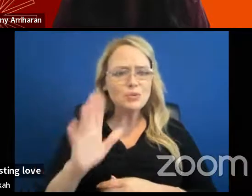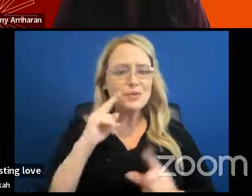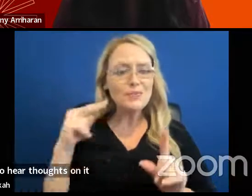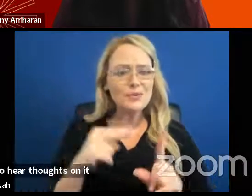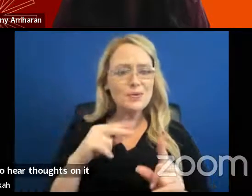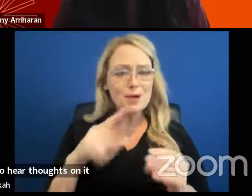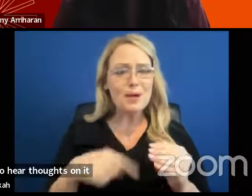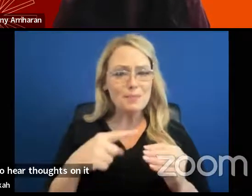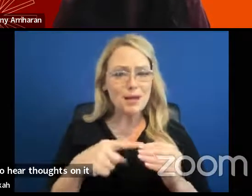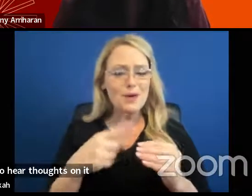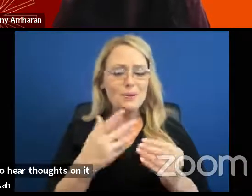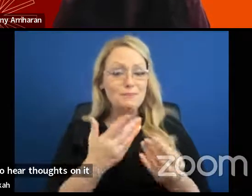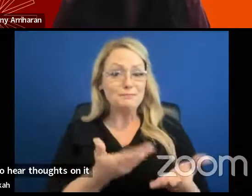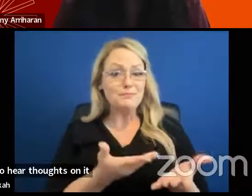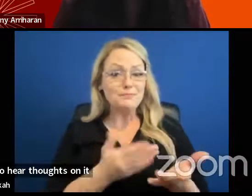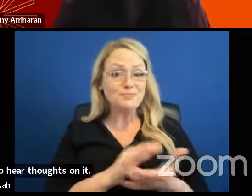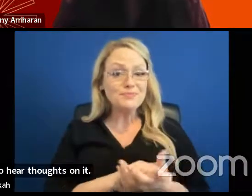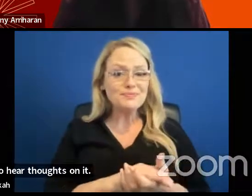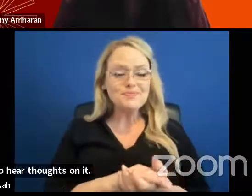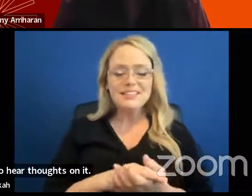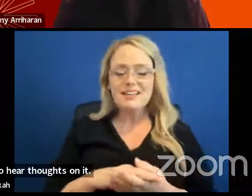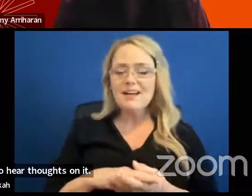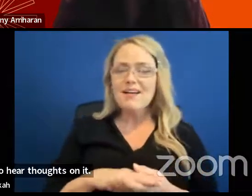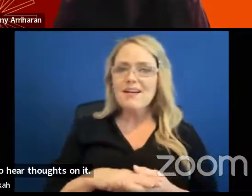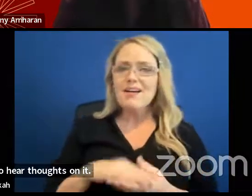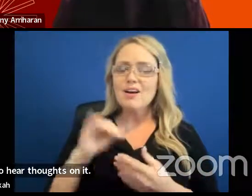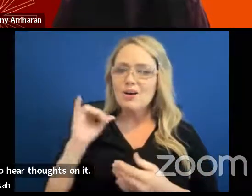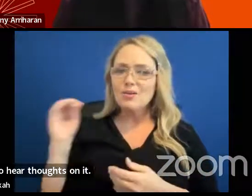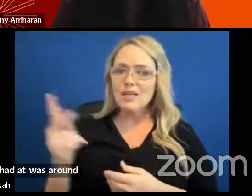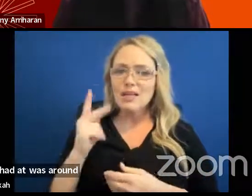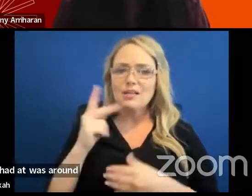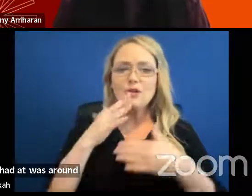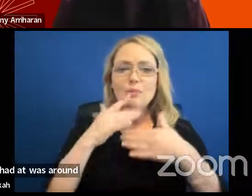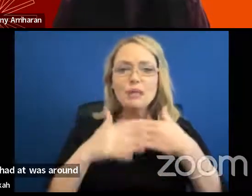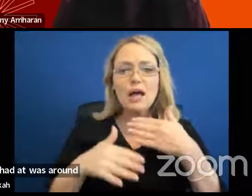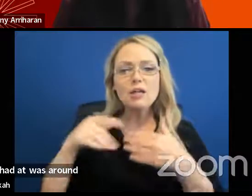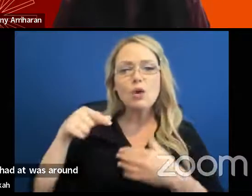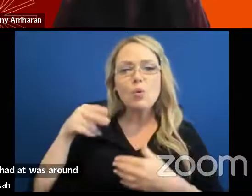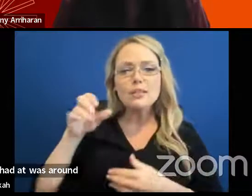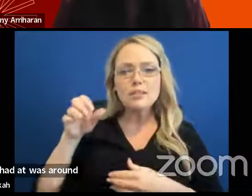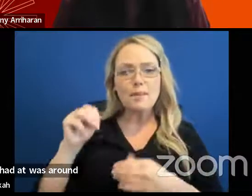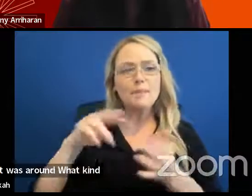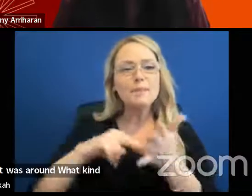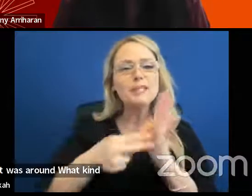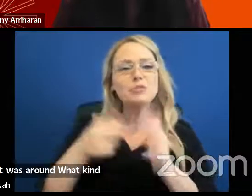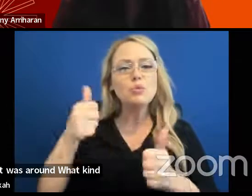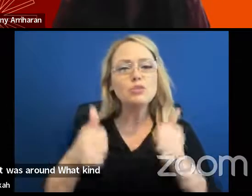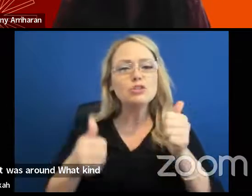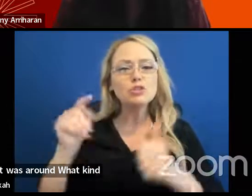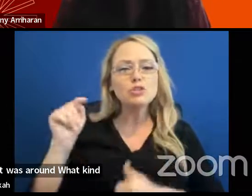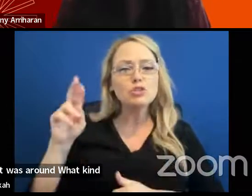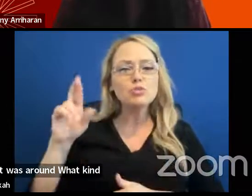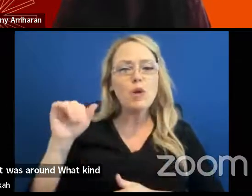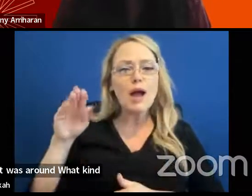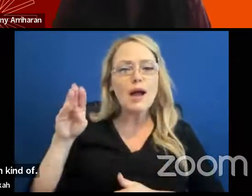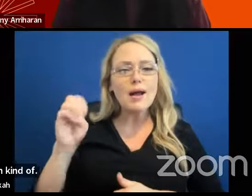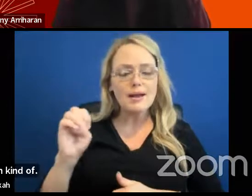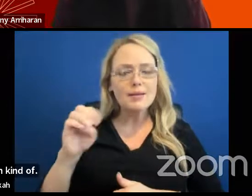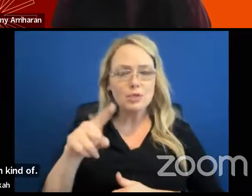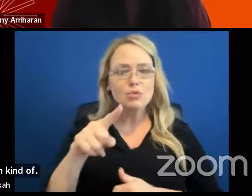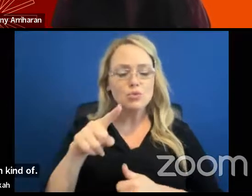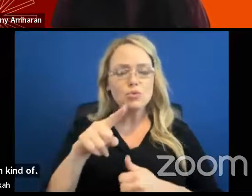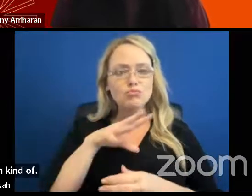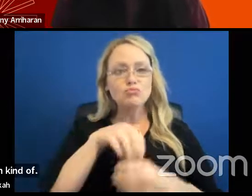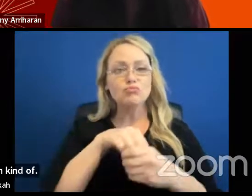you had asked was around blood quantum tribal recognition kind of. And so I'm not an expert on this at